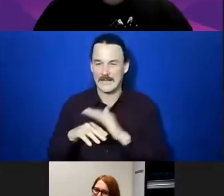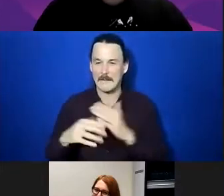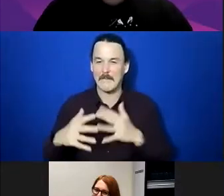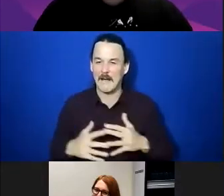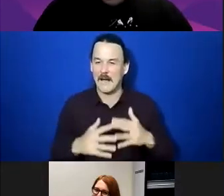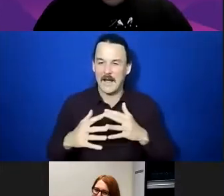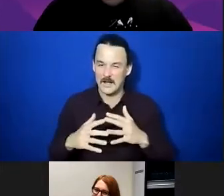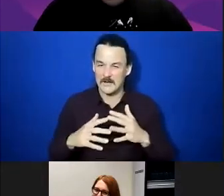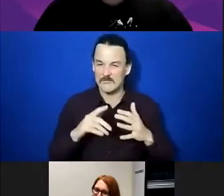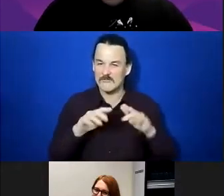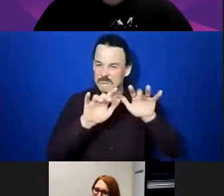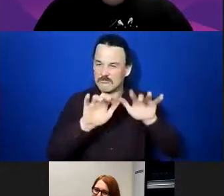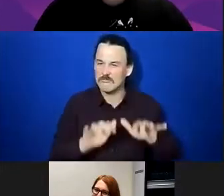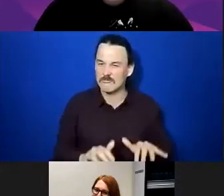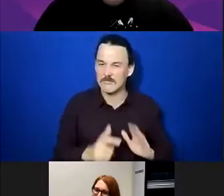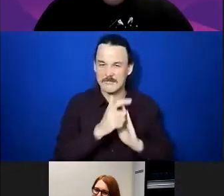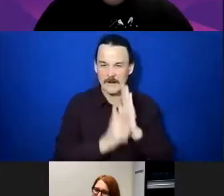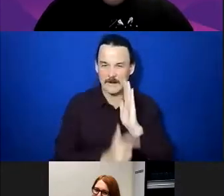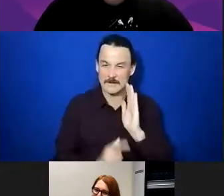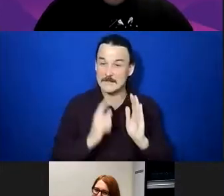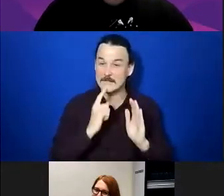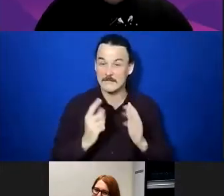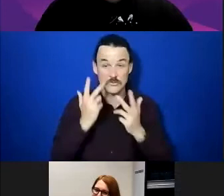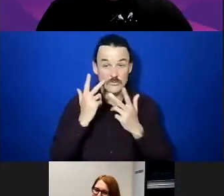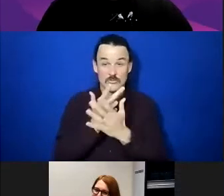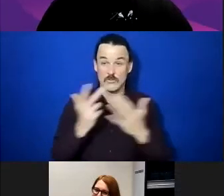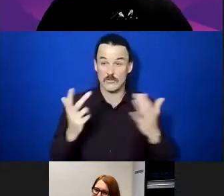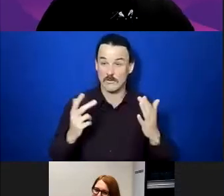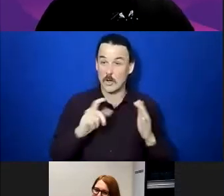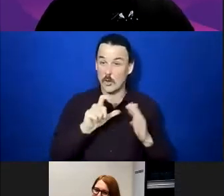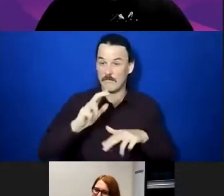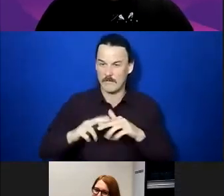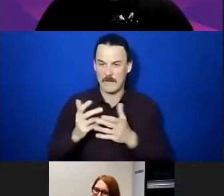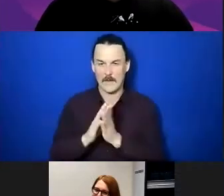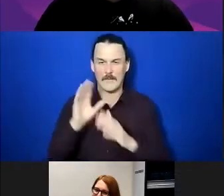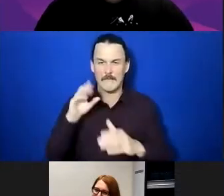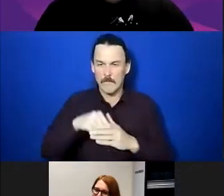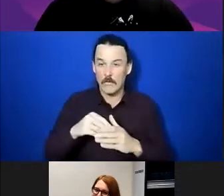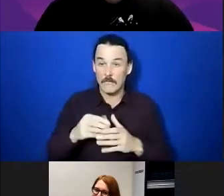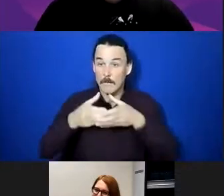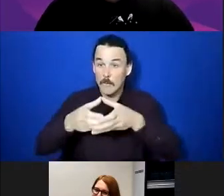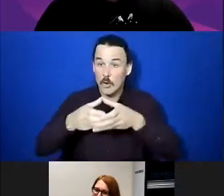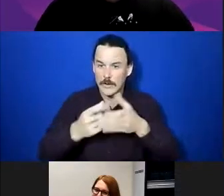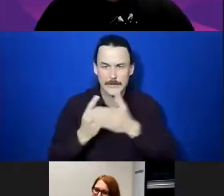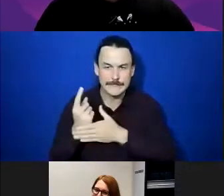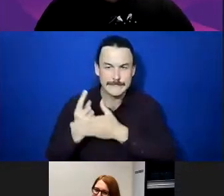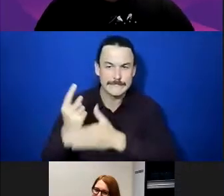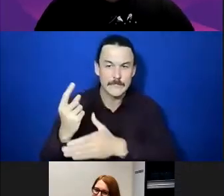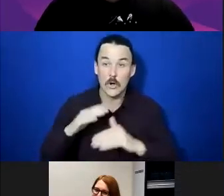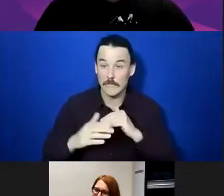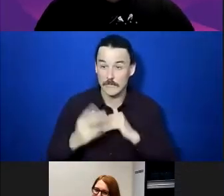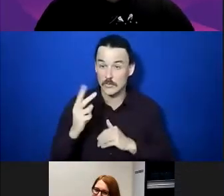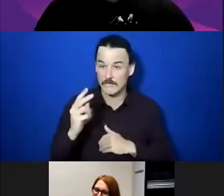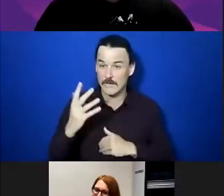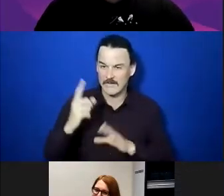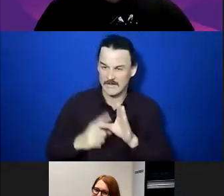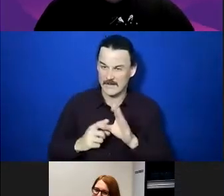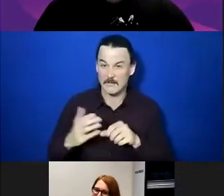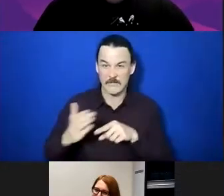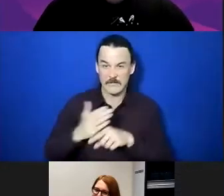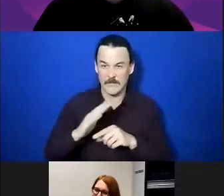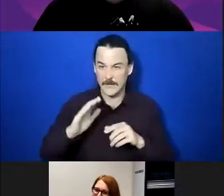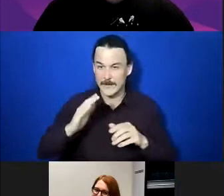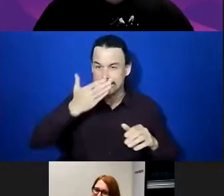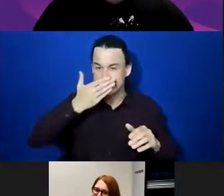murder cases over the past 25 years. It is within this context that you're able to research